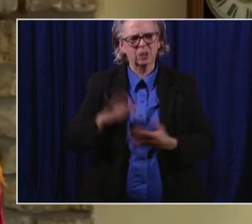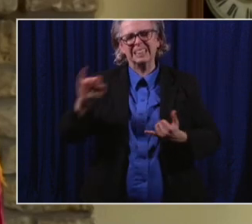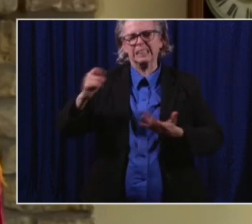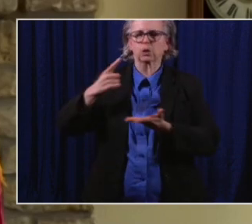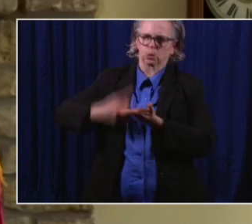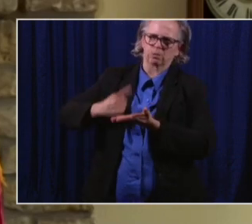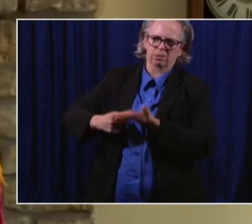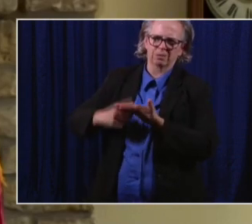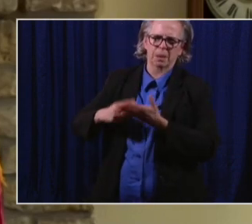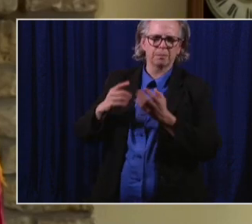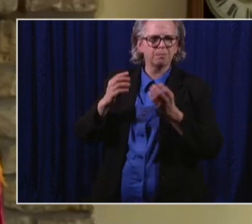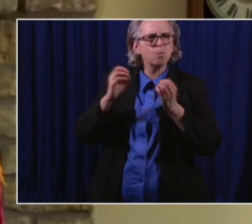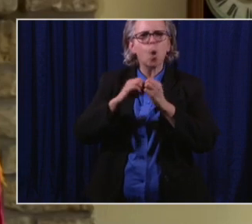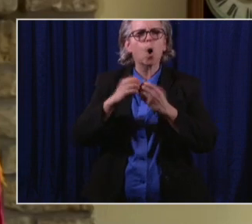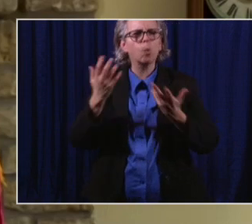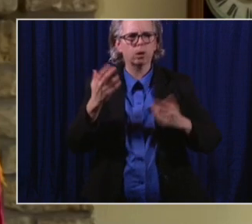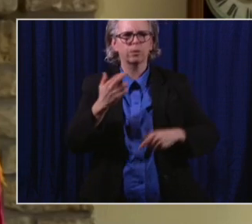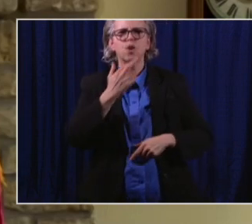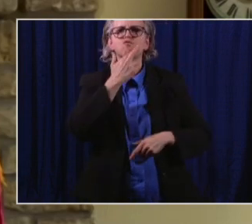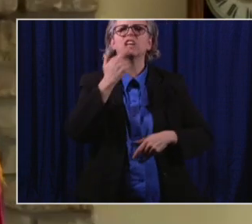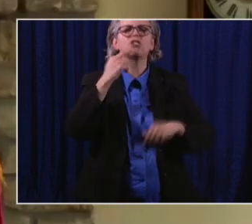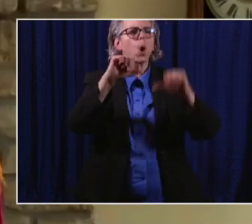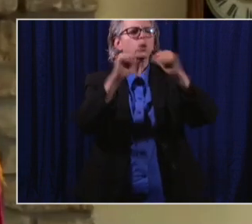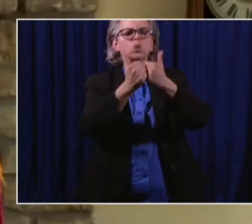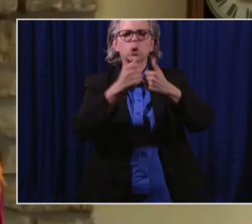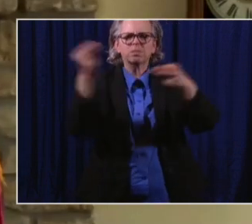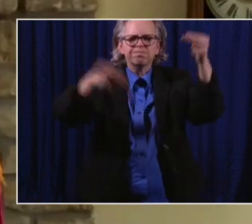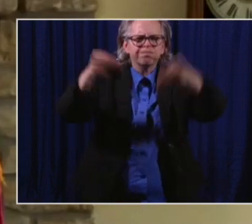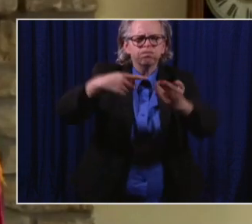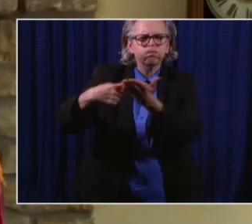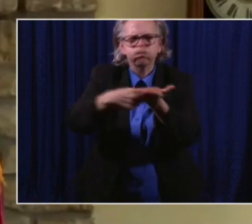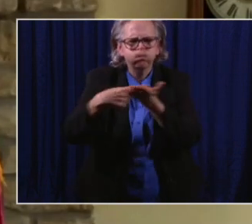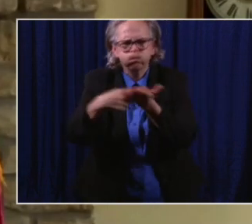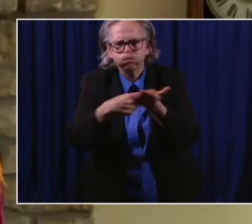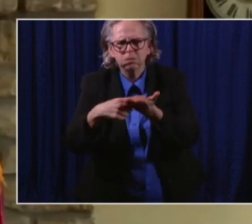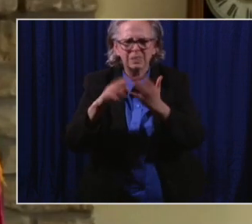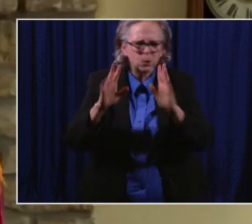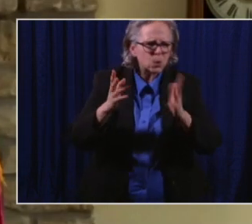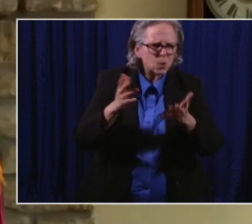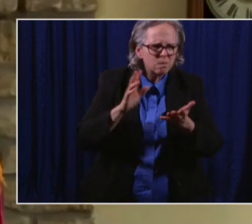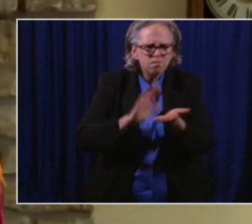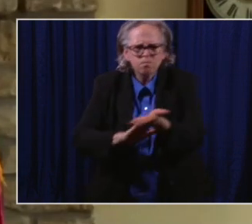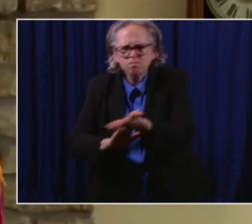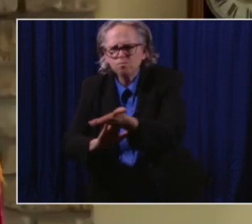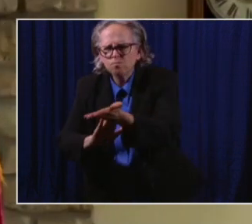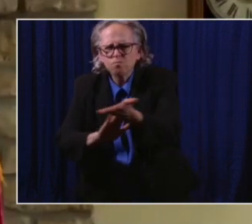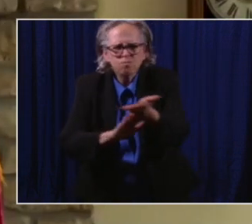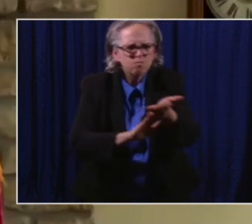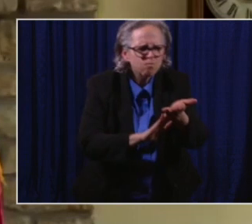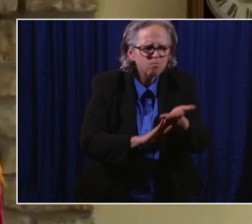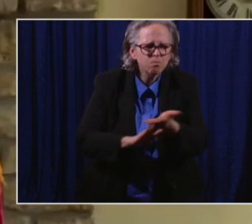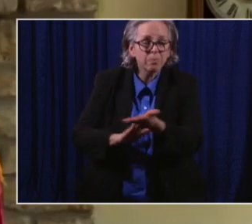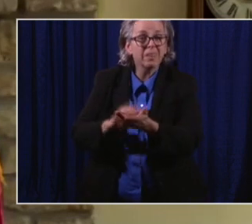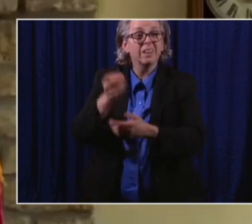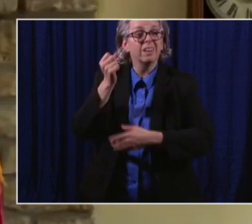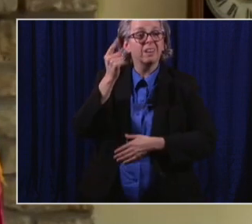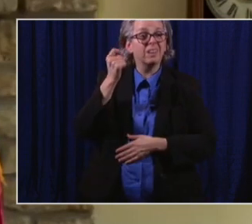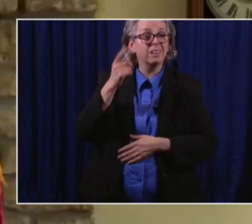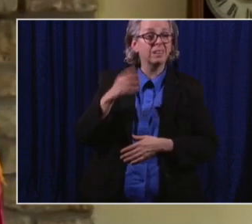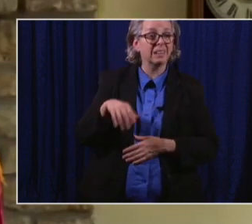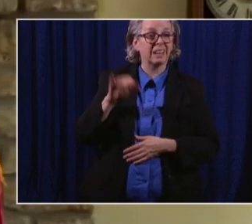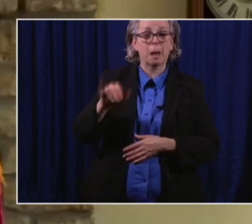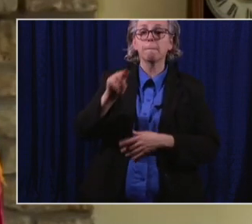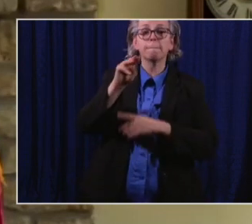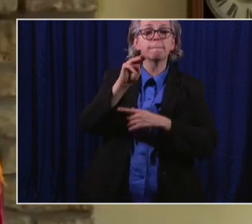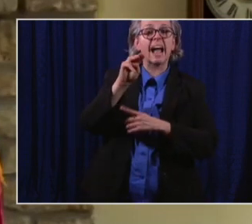We're trying to balance that. We also are hearing from some of our mayors, one mayor who's for